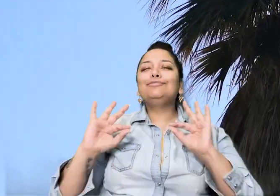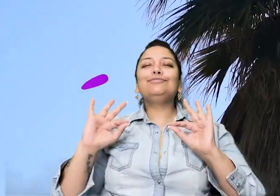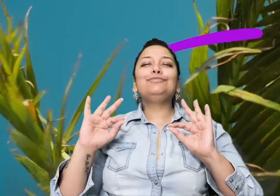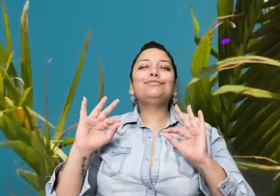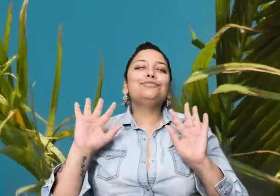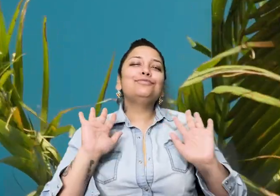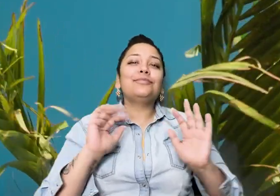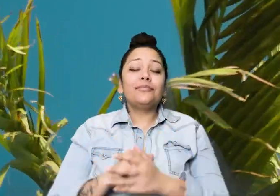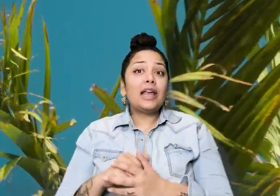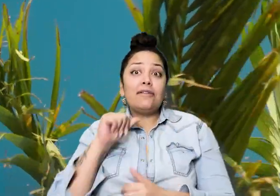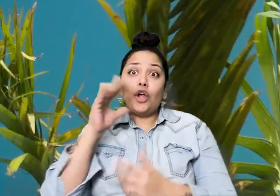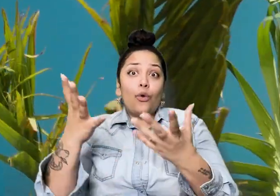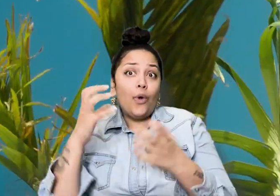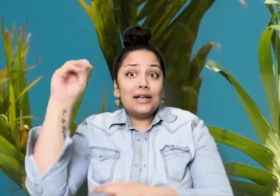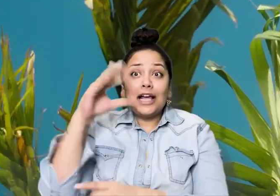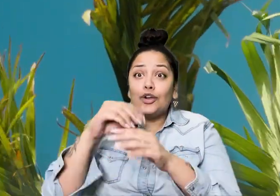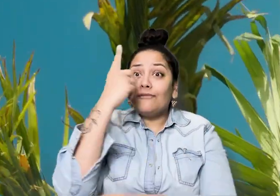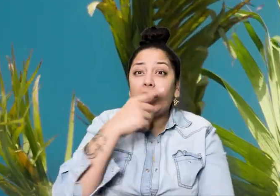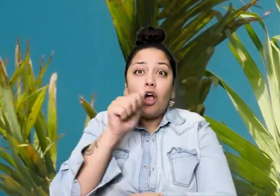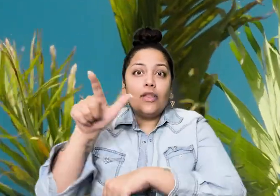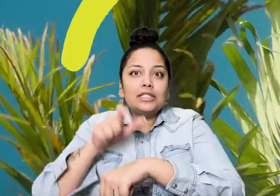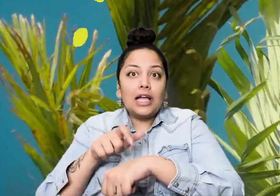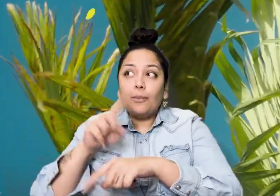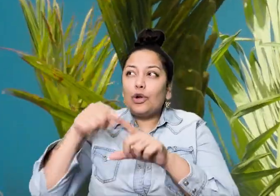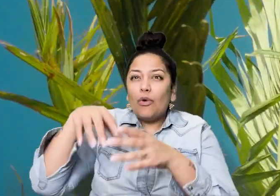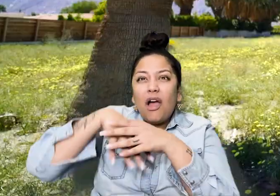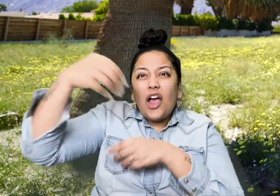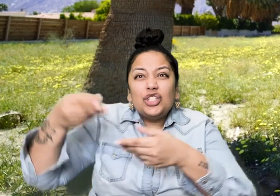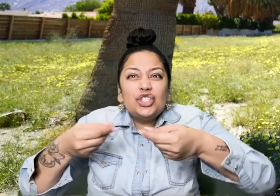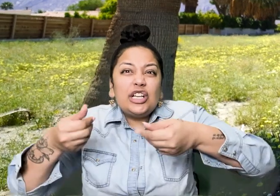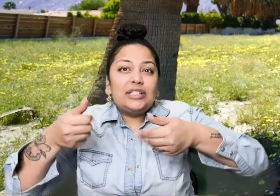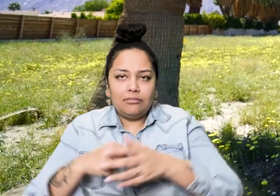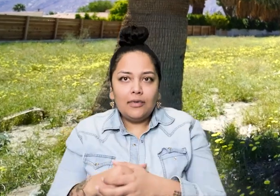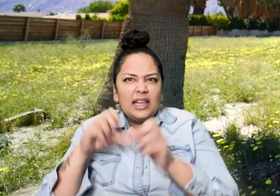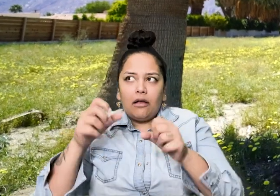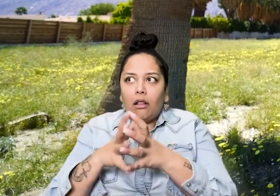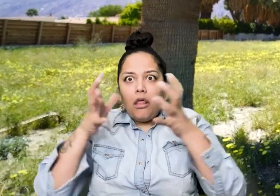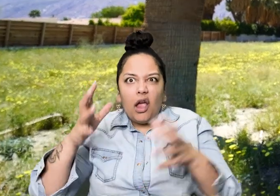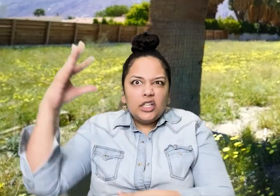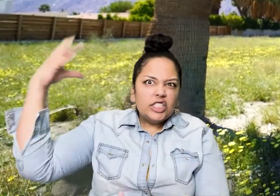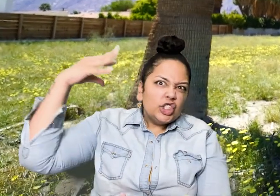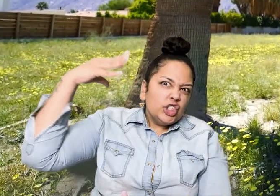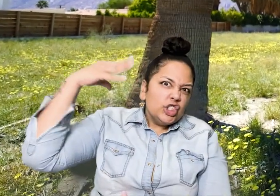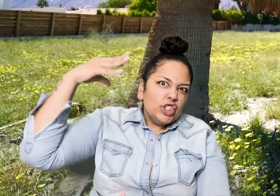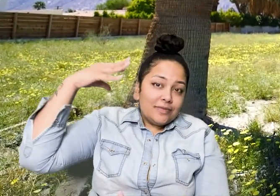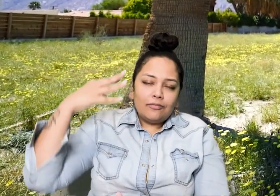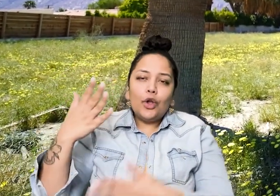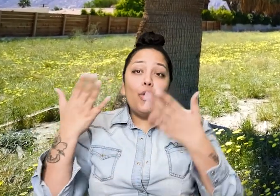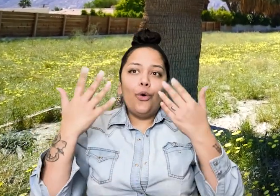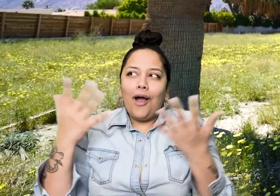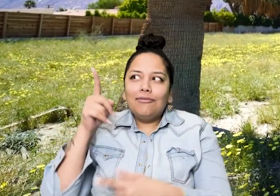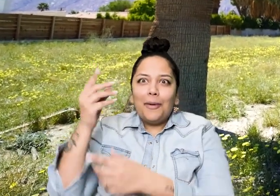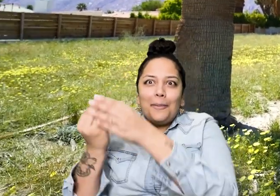tree can give you a little bit of shade if you don't want to have the sun in your face all the time when you're out in the desert. And there can be a